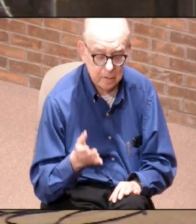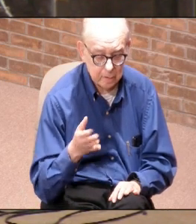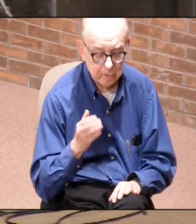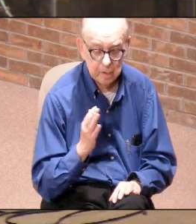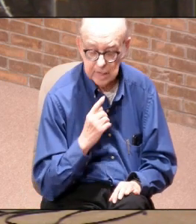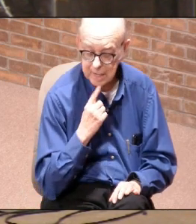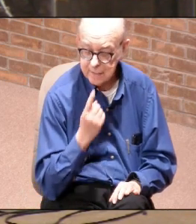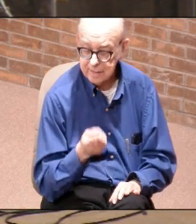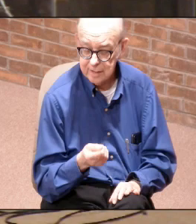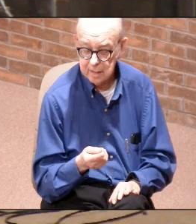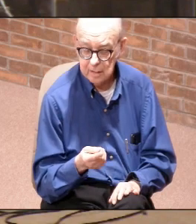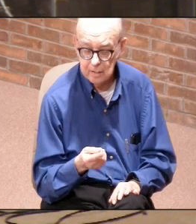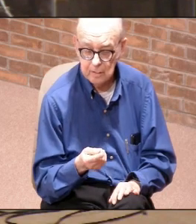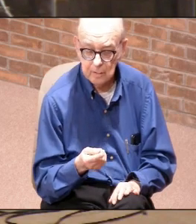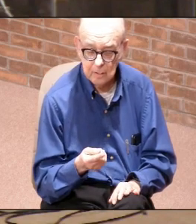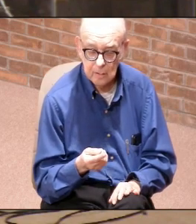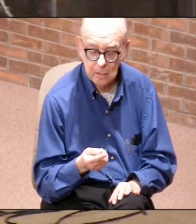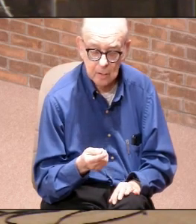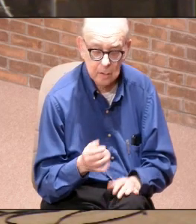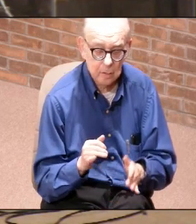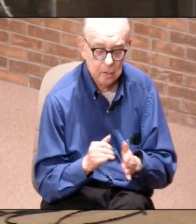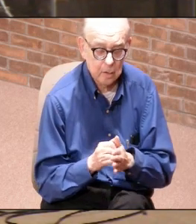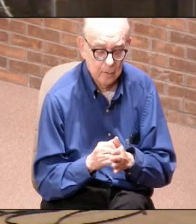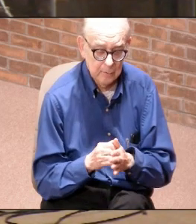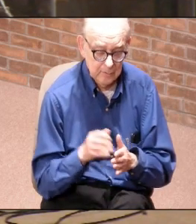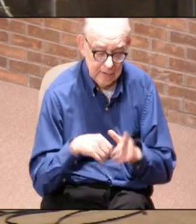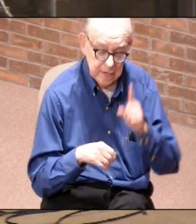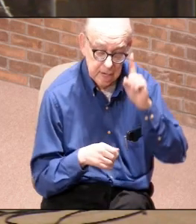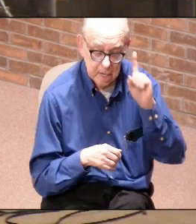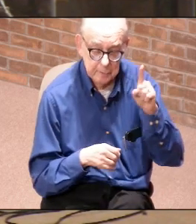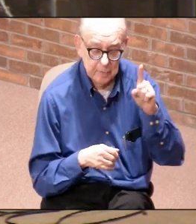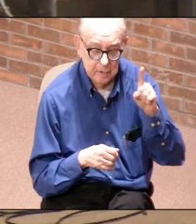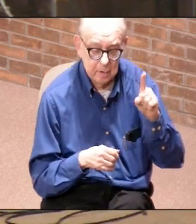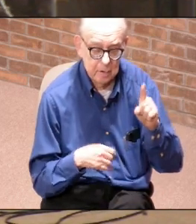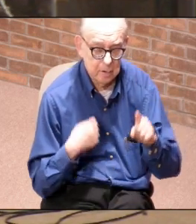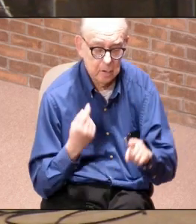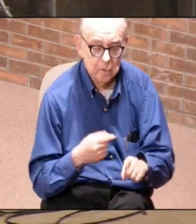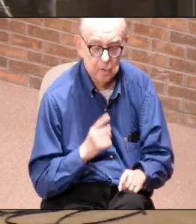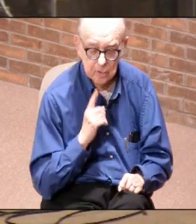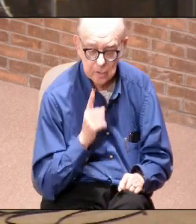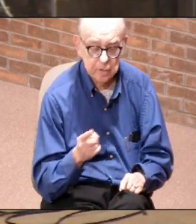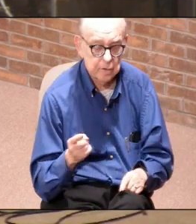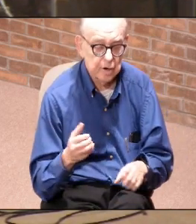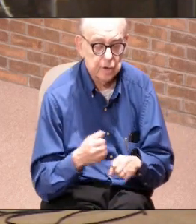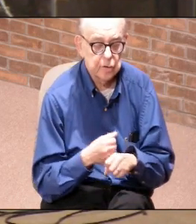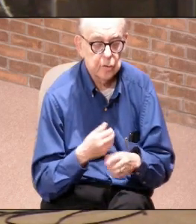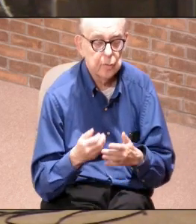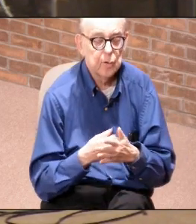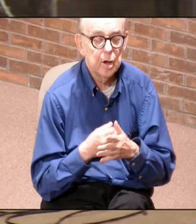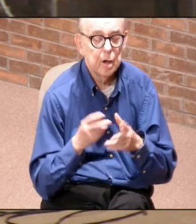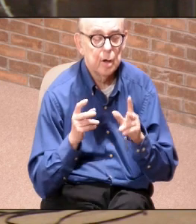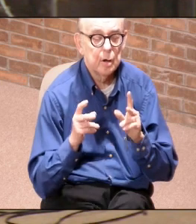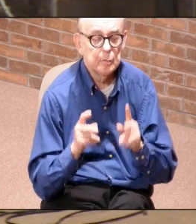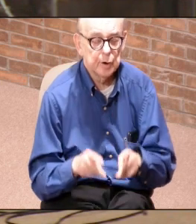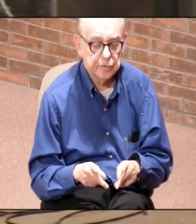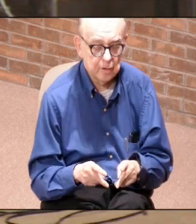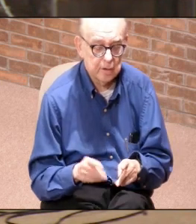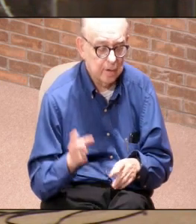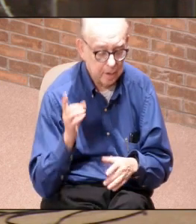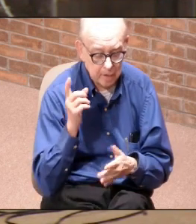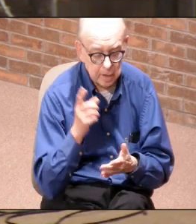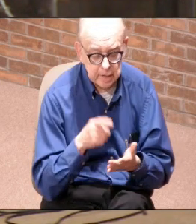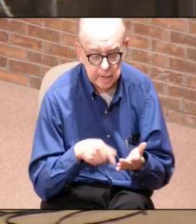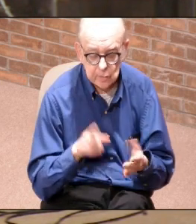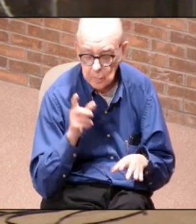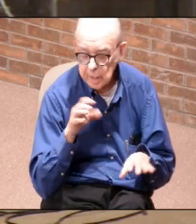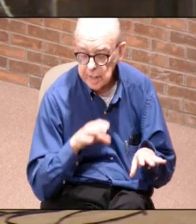And God said that in Him, we are a new creature. So guess what